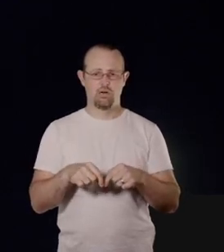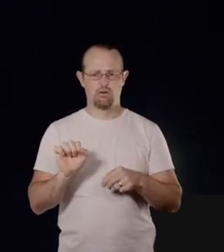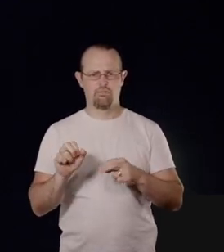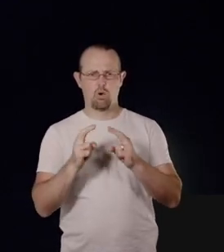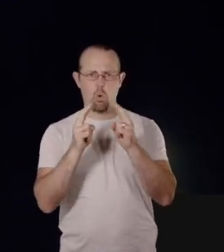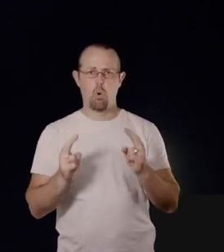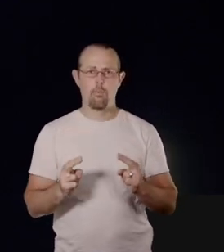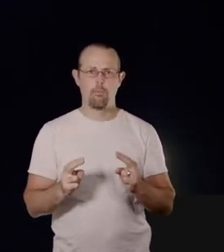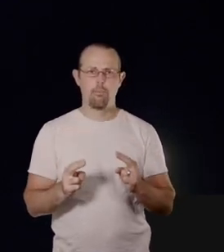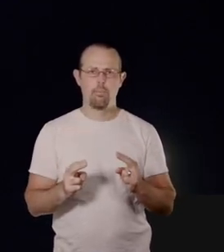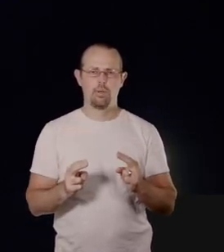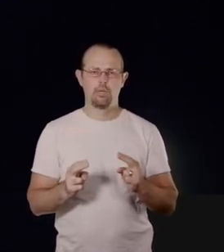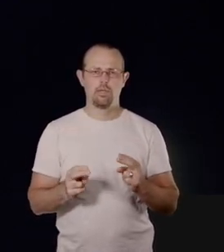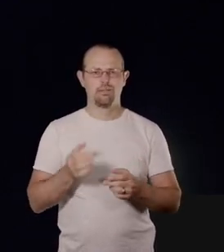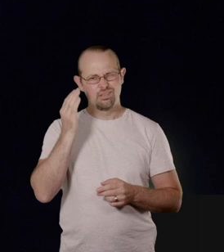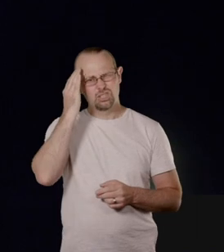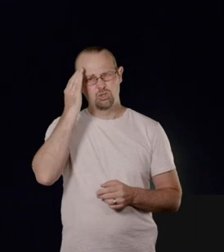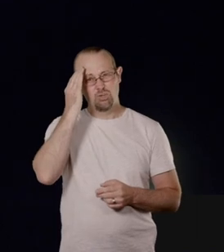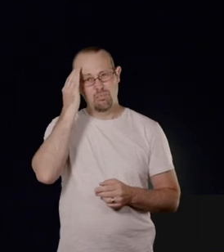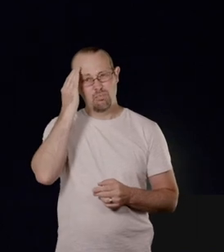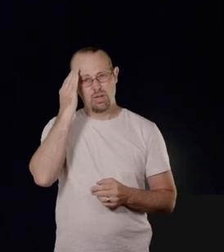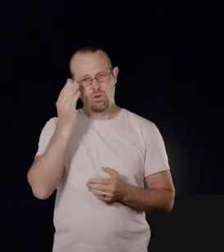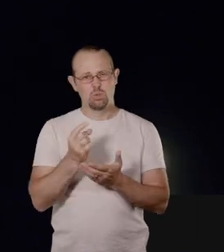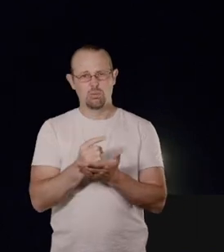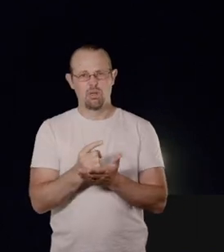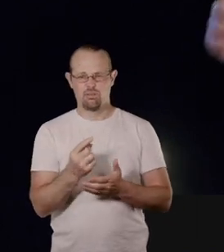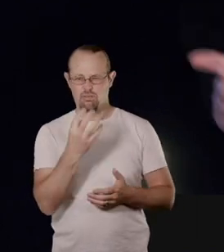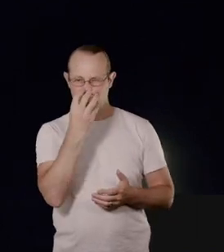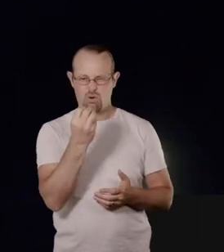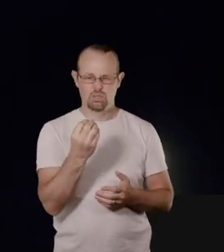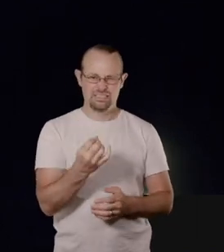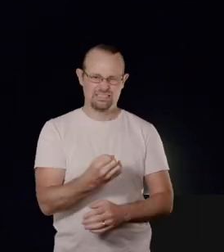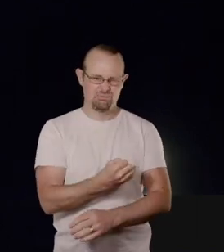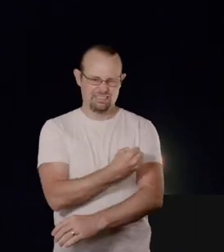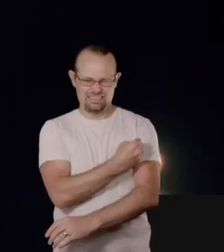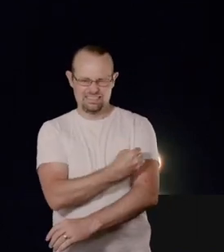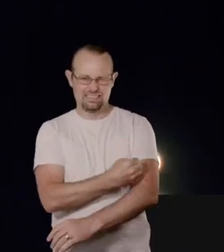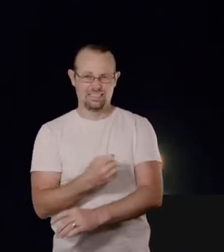about foxes coming with rabies, but in reality, those five